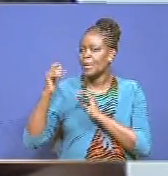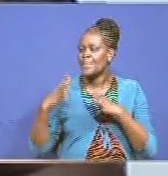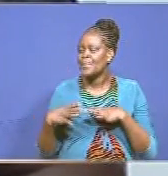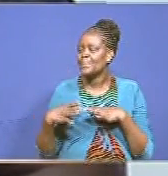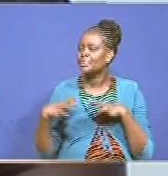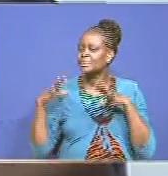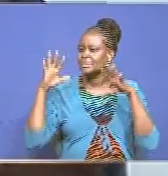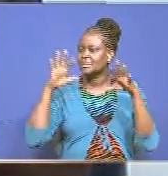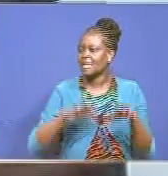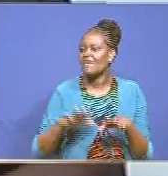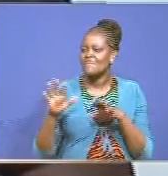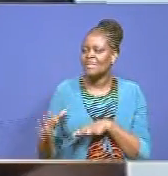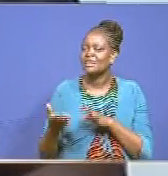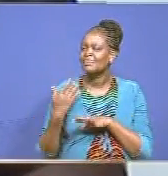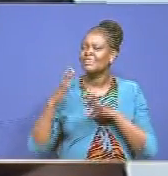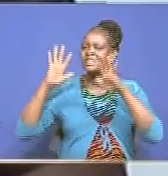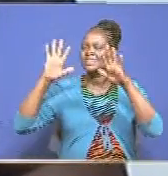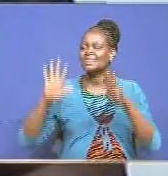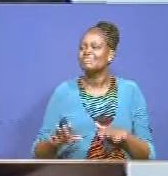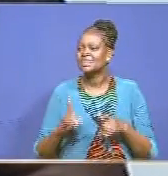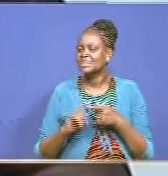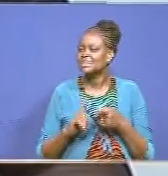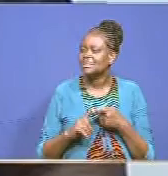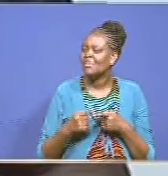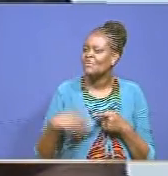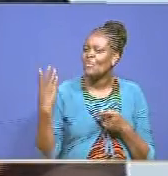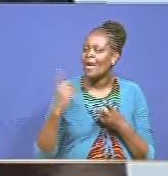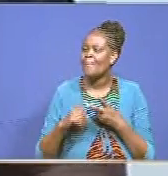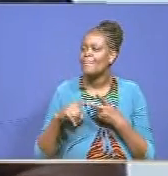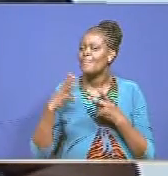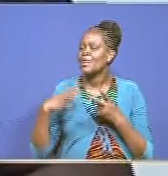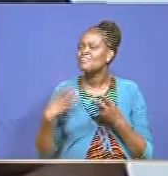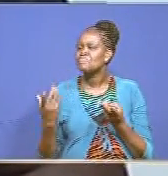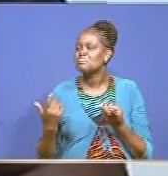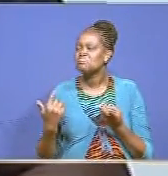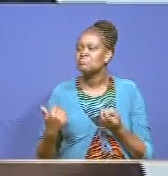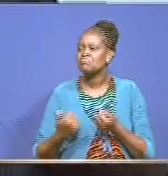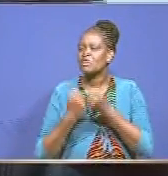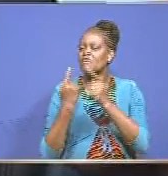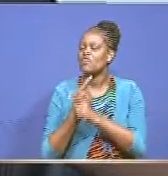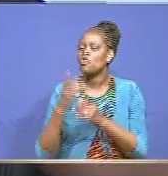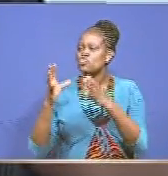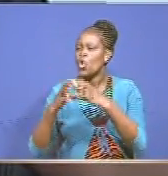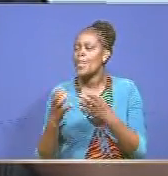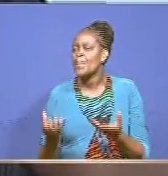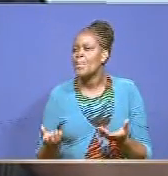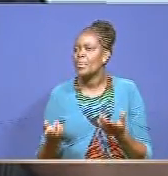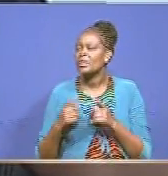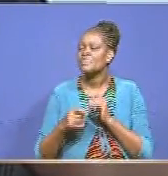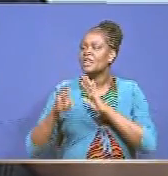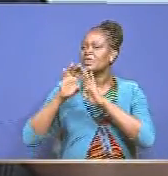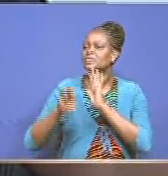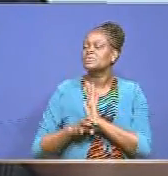lot. There were campaigns all over, there were people were taking sides and all that. You remember we had just had a